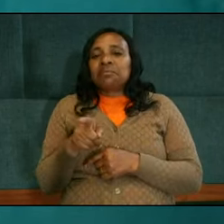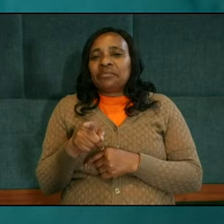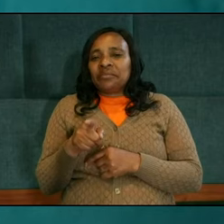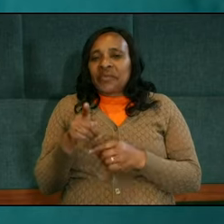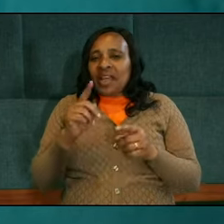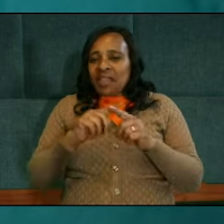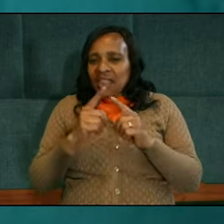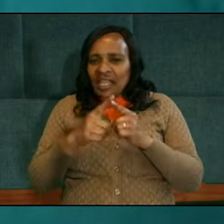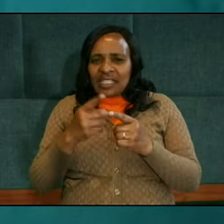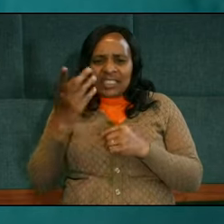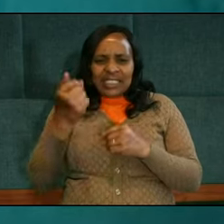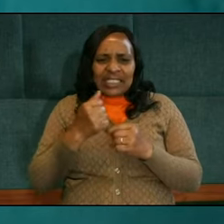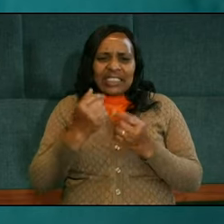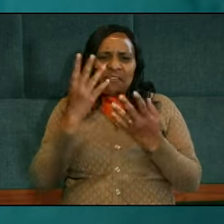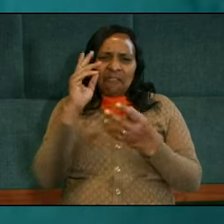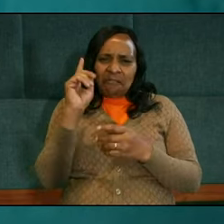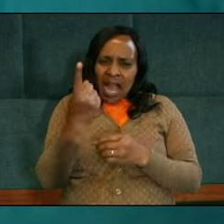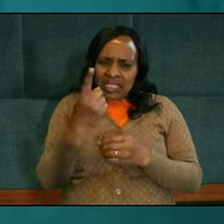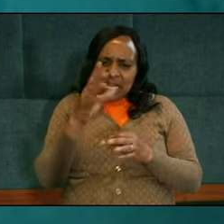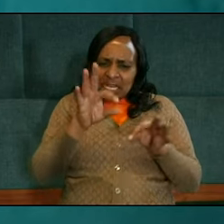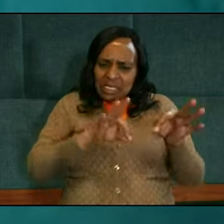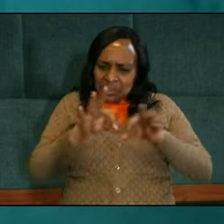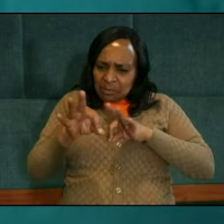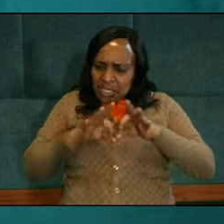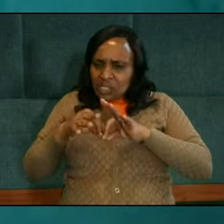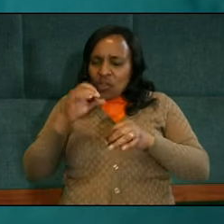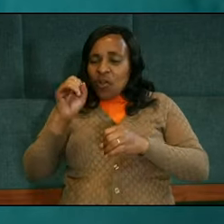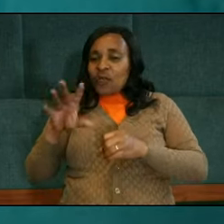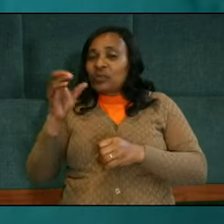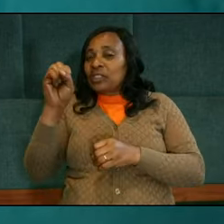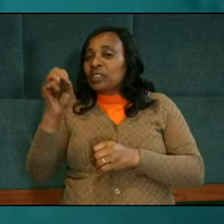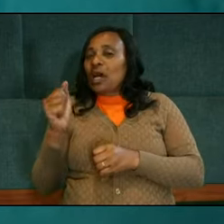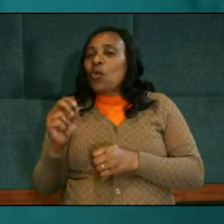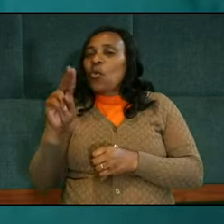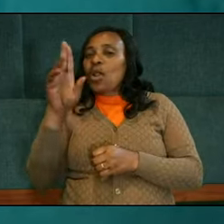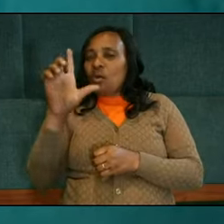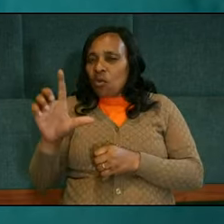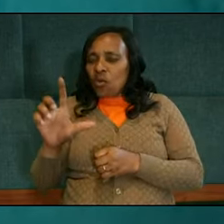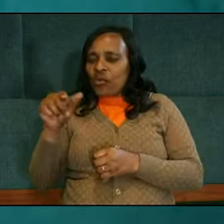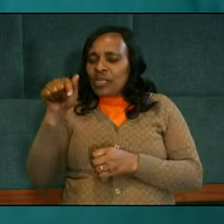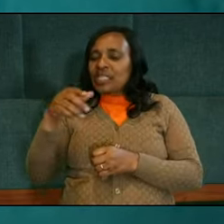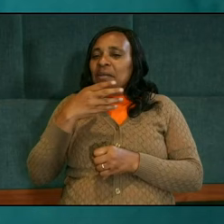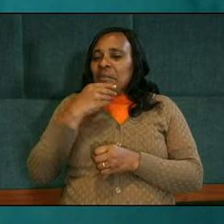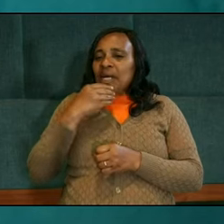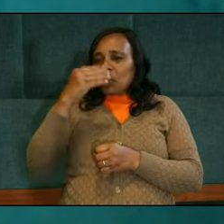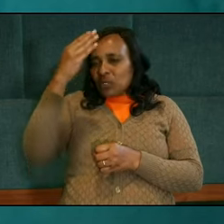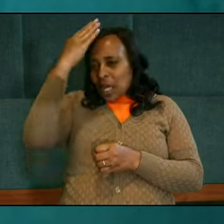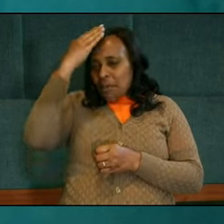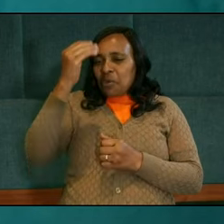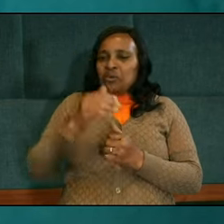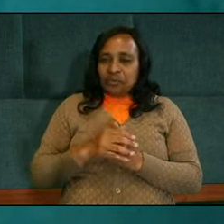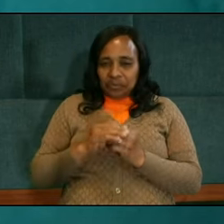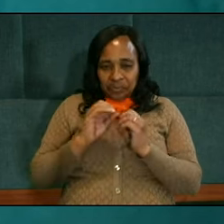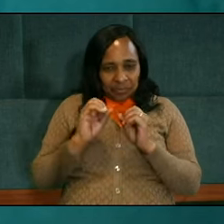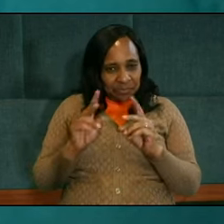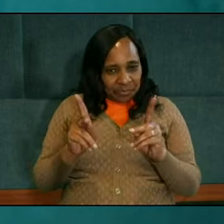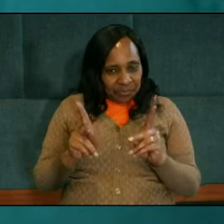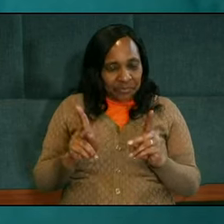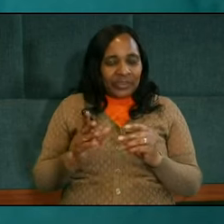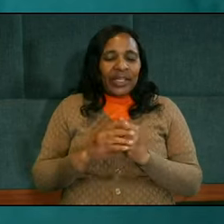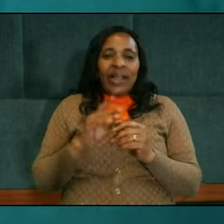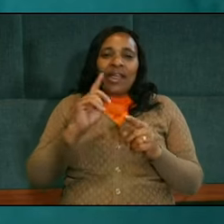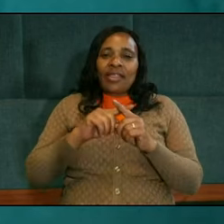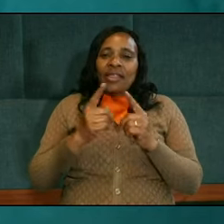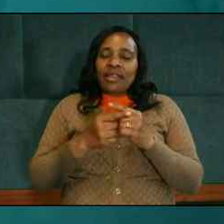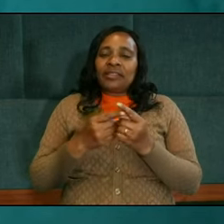the highlight of the first description of Saul is he was actually humble. Okay,